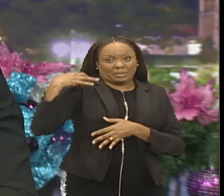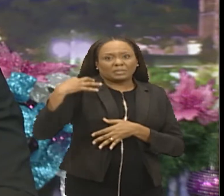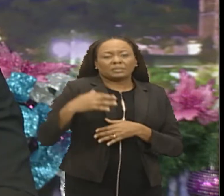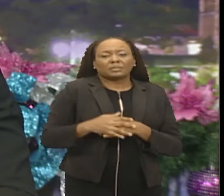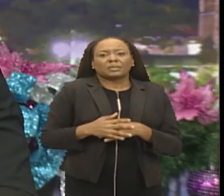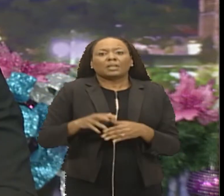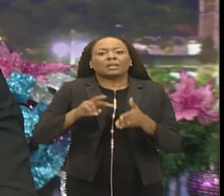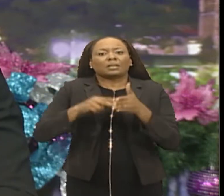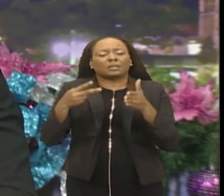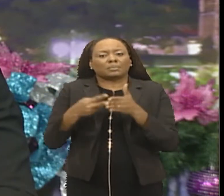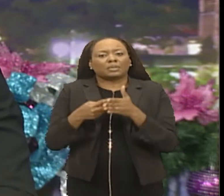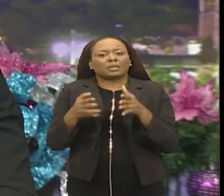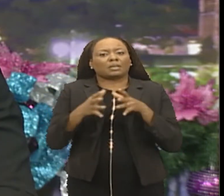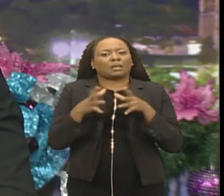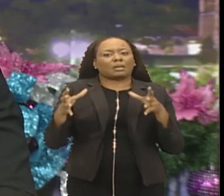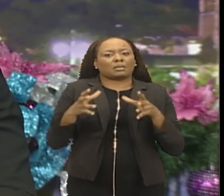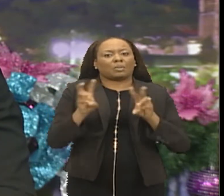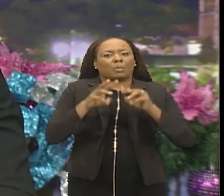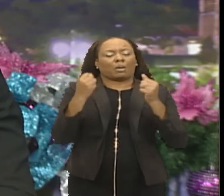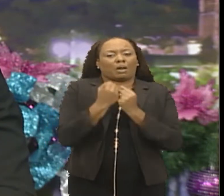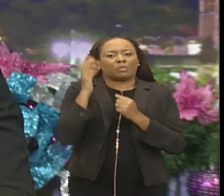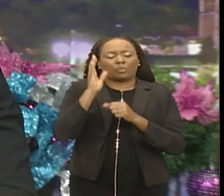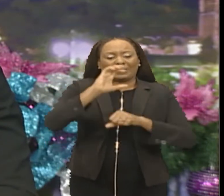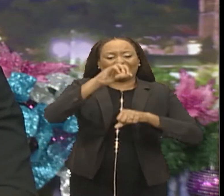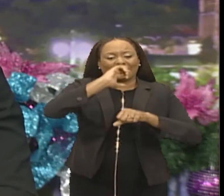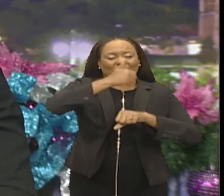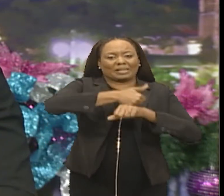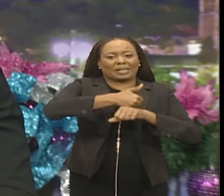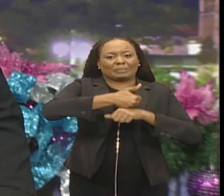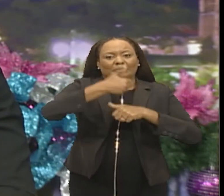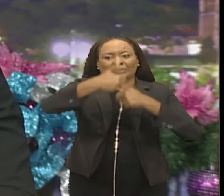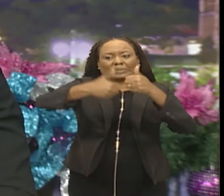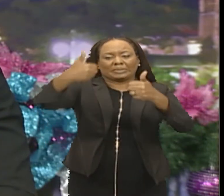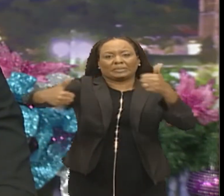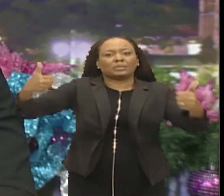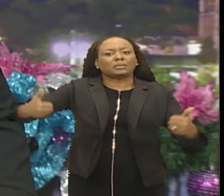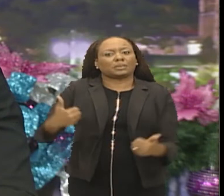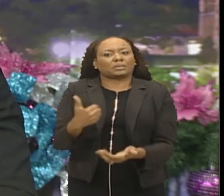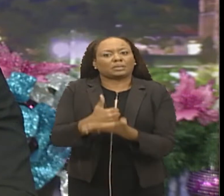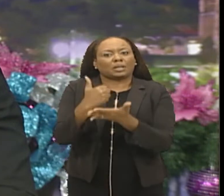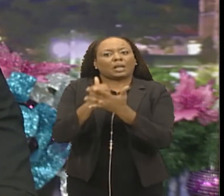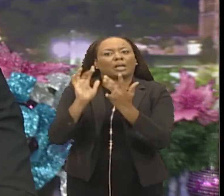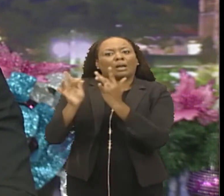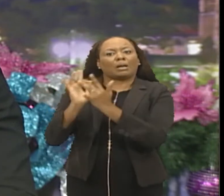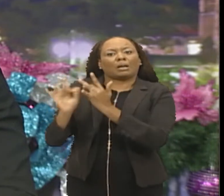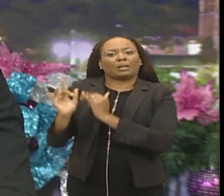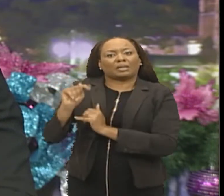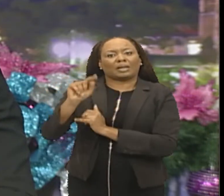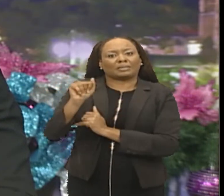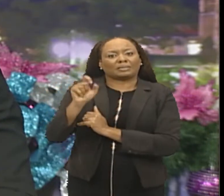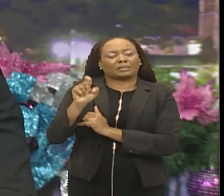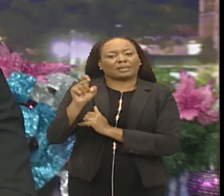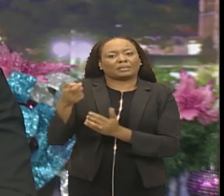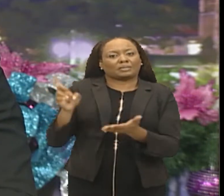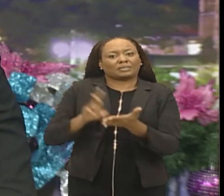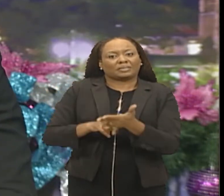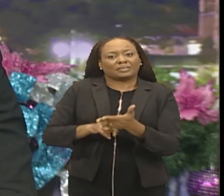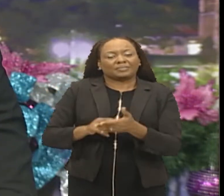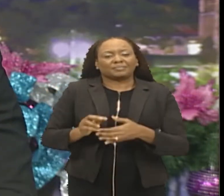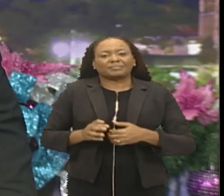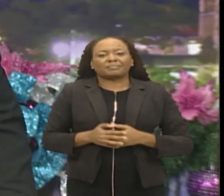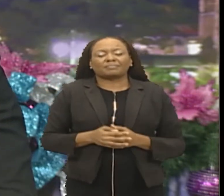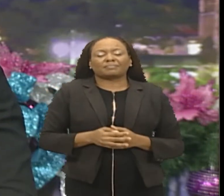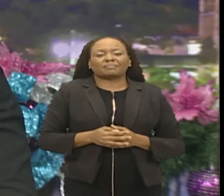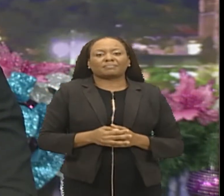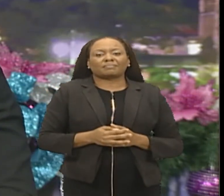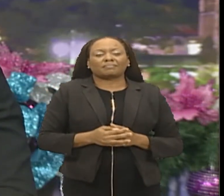tax registration clinics will be established across the island to assist citizens in their online tax registration efforts. Time